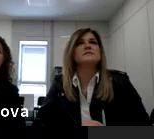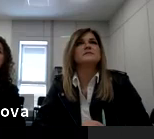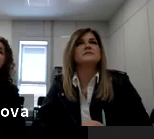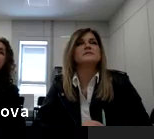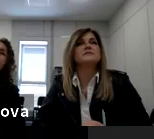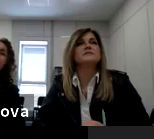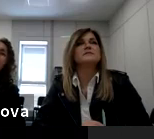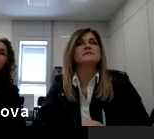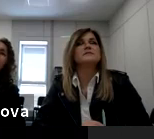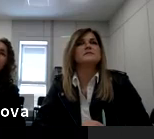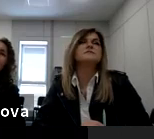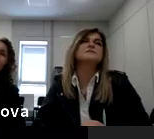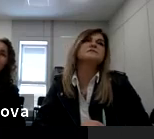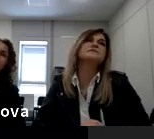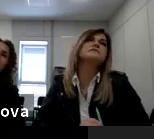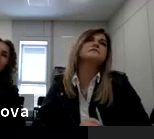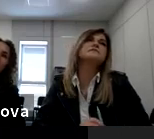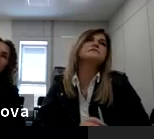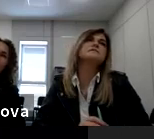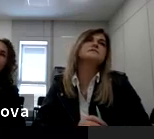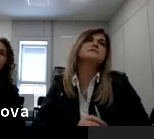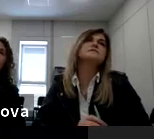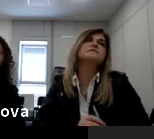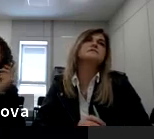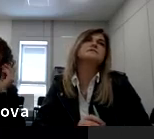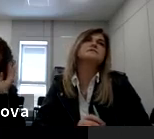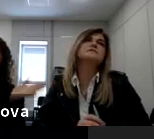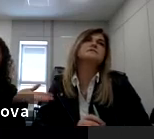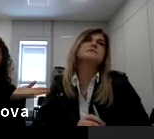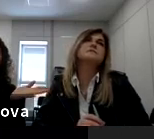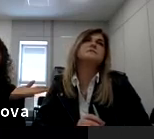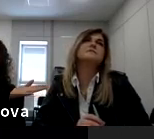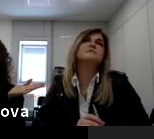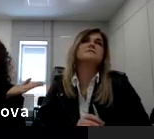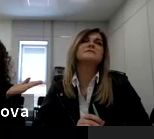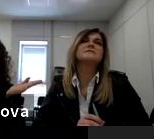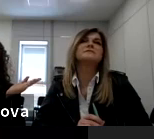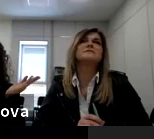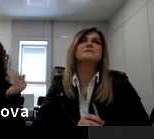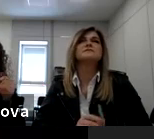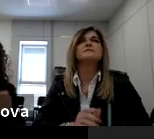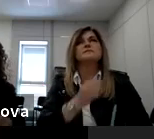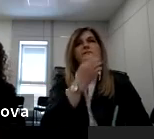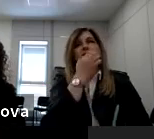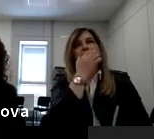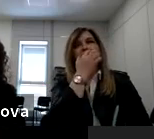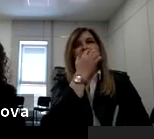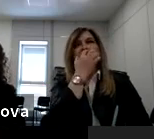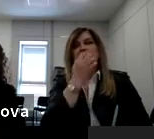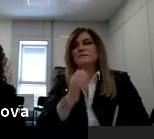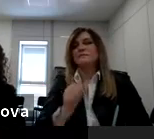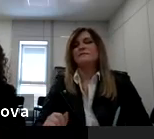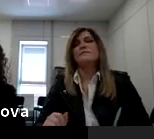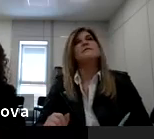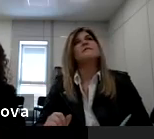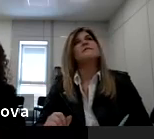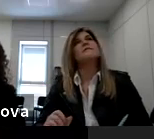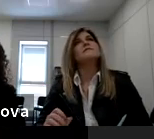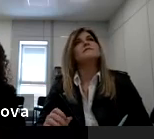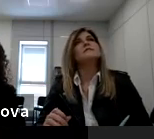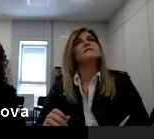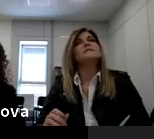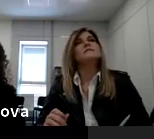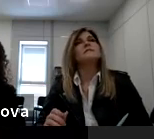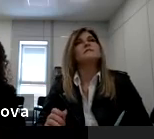here, no optics at all. So wide scope of optics. What do we have